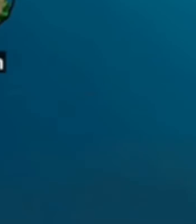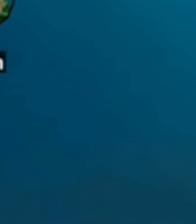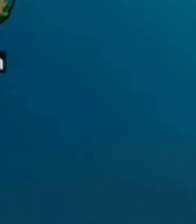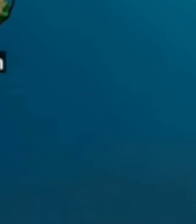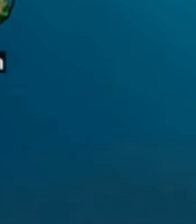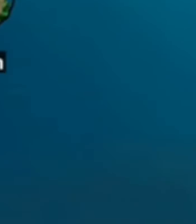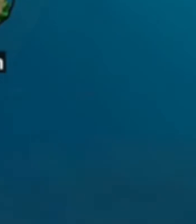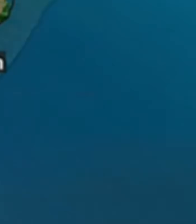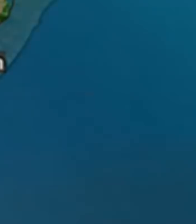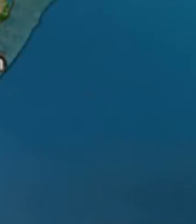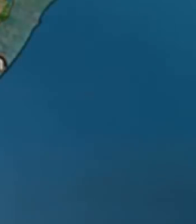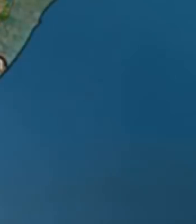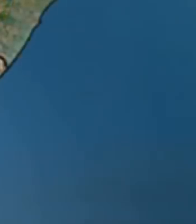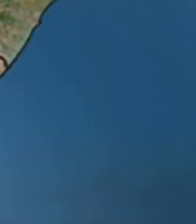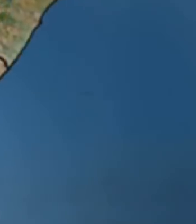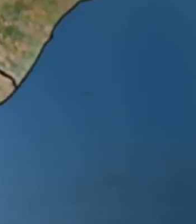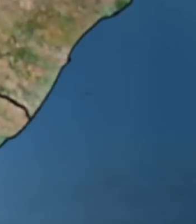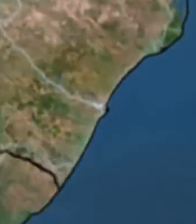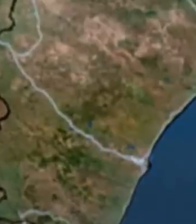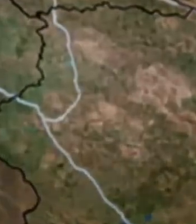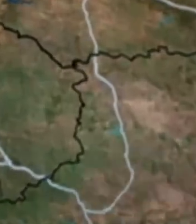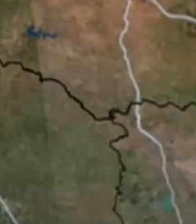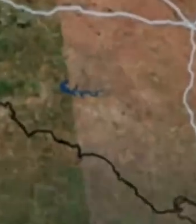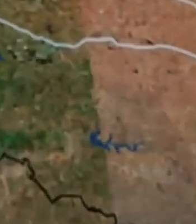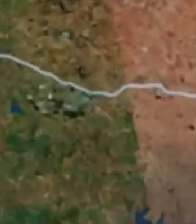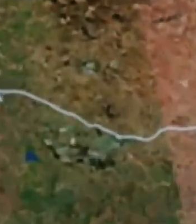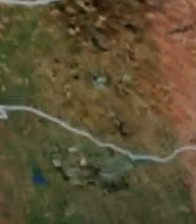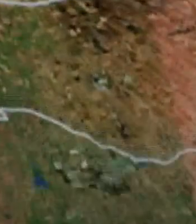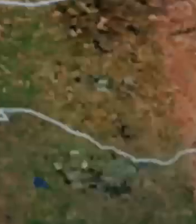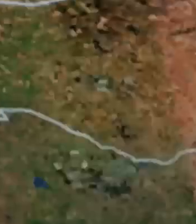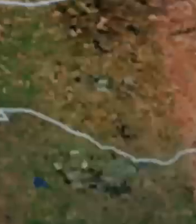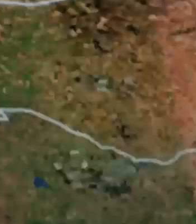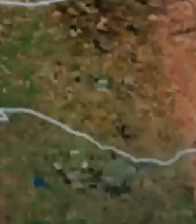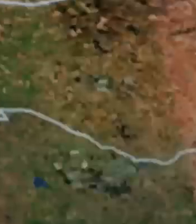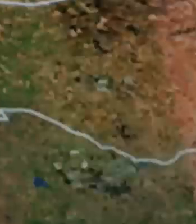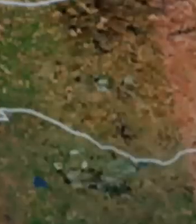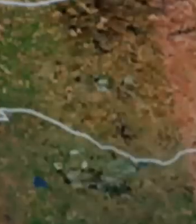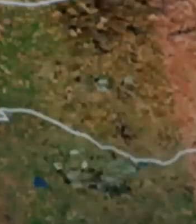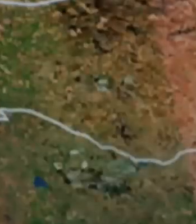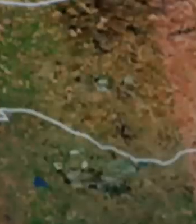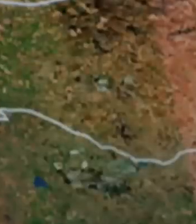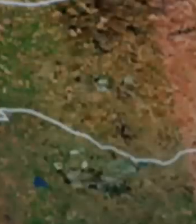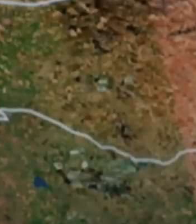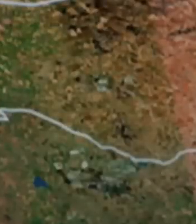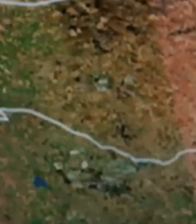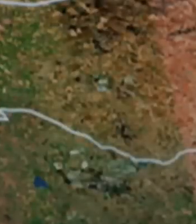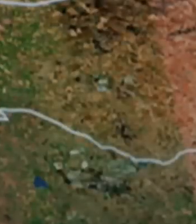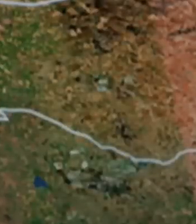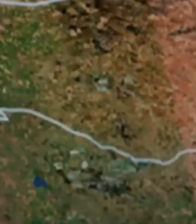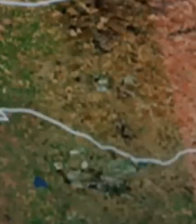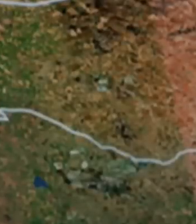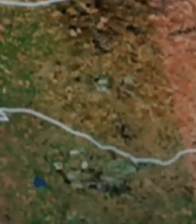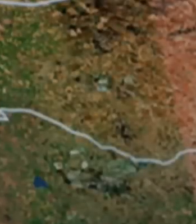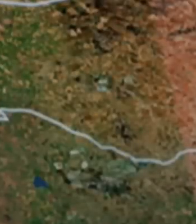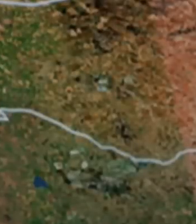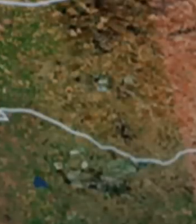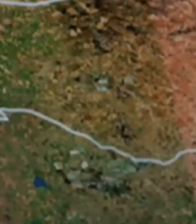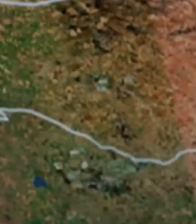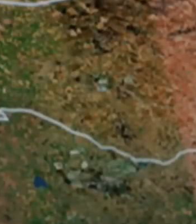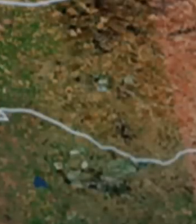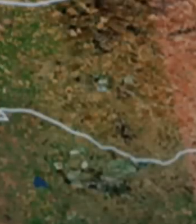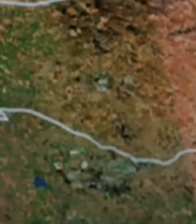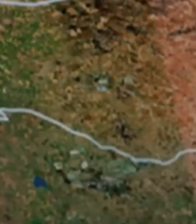gatenteng mahloki dia le haje sa mo tla re shebile boholo ba Gauteng ho hlokomele fela ka marumo na le mane Johannesburg le hona ka Pretoria tshwane ya Mamelodi